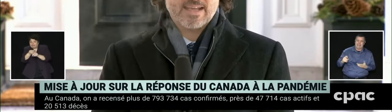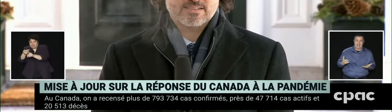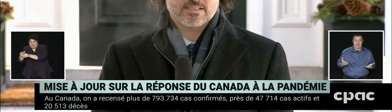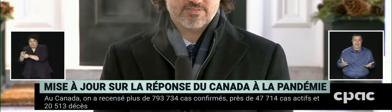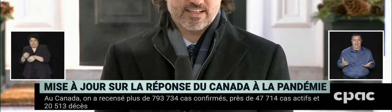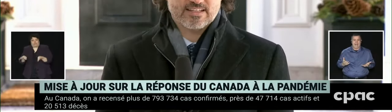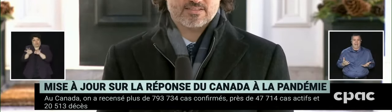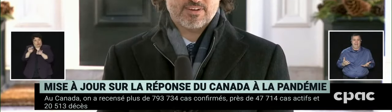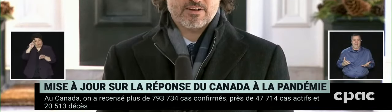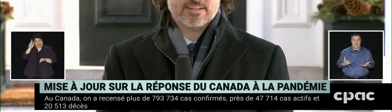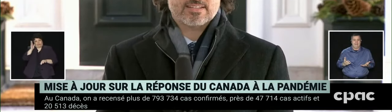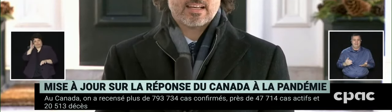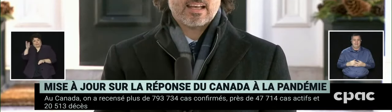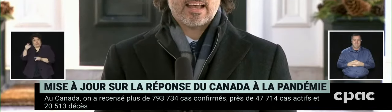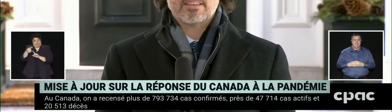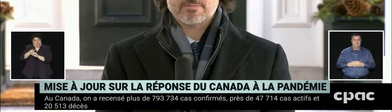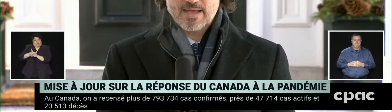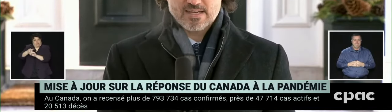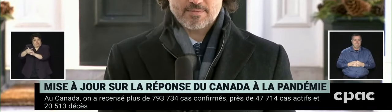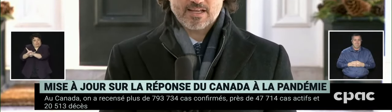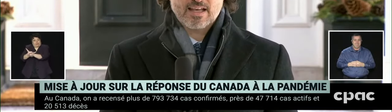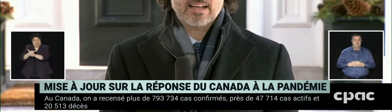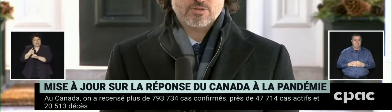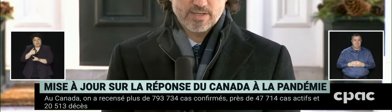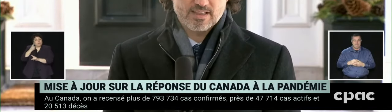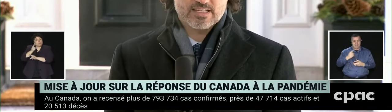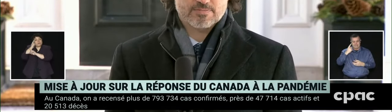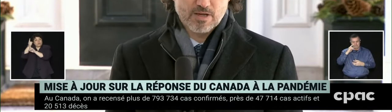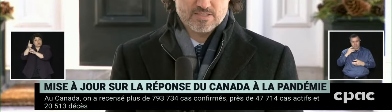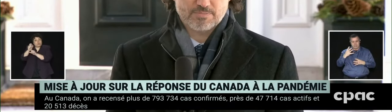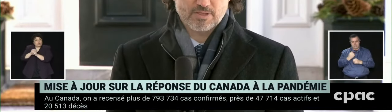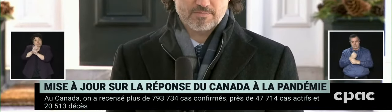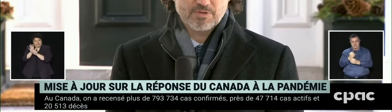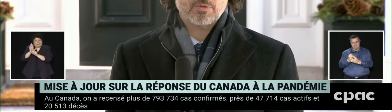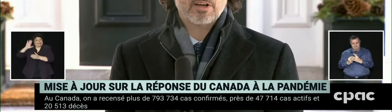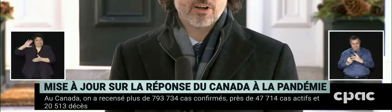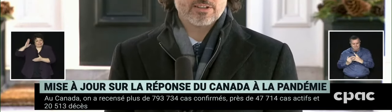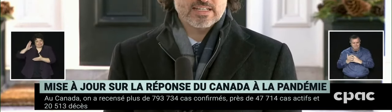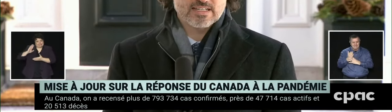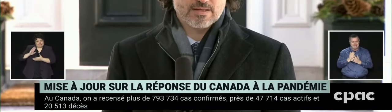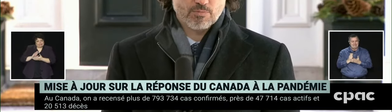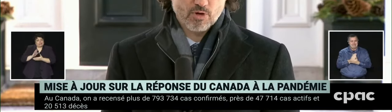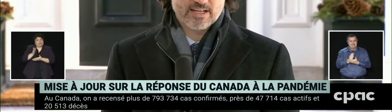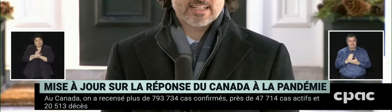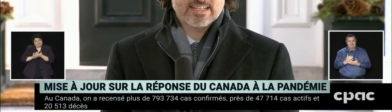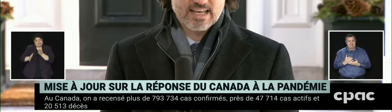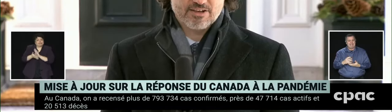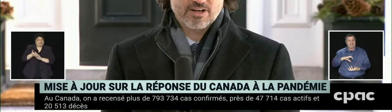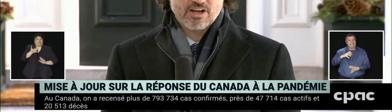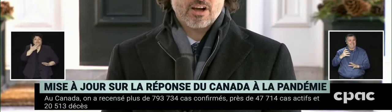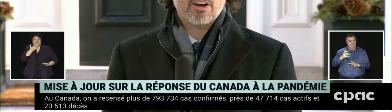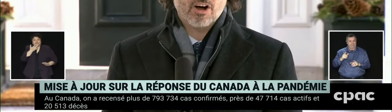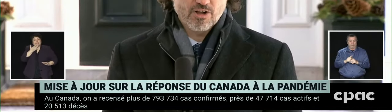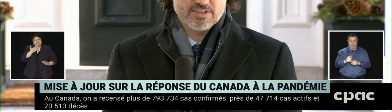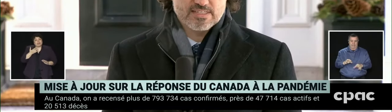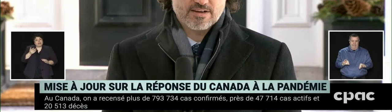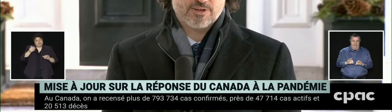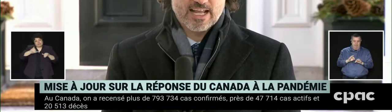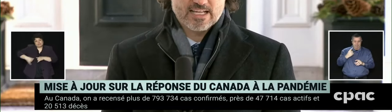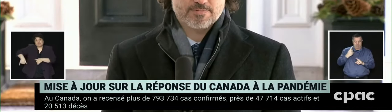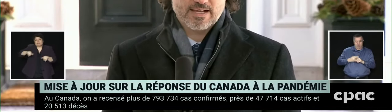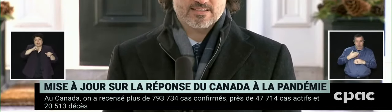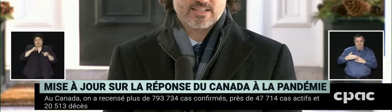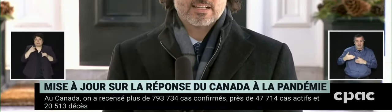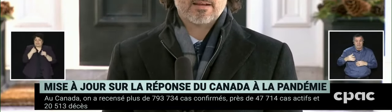get past this virus and this pandemic as quickly as possible. We all need to keep working together on all these